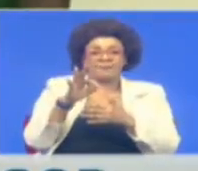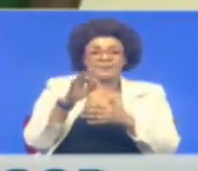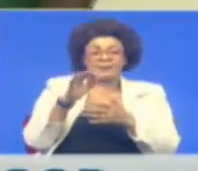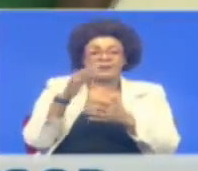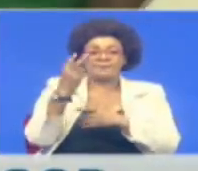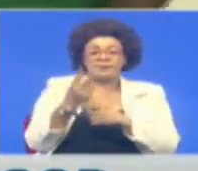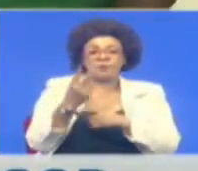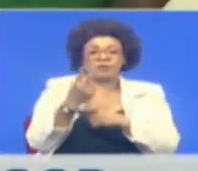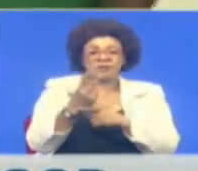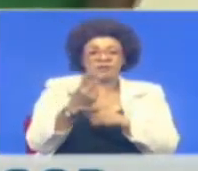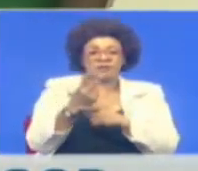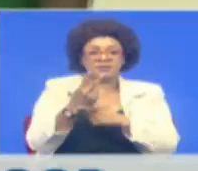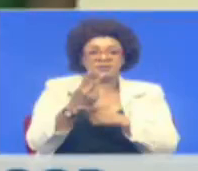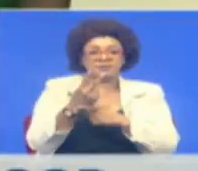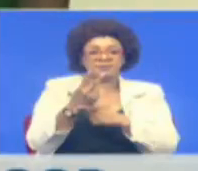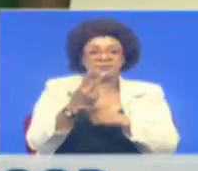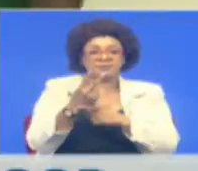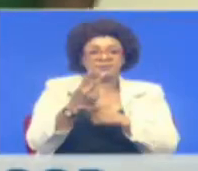February.